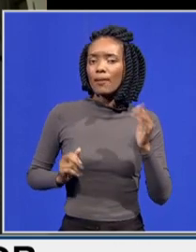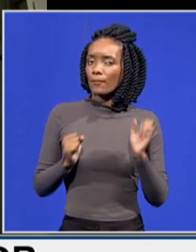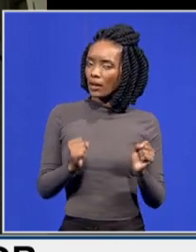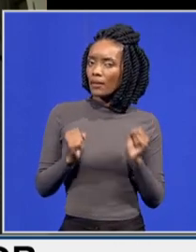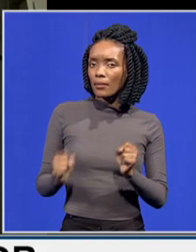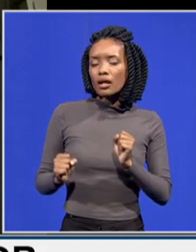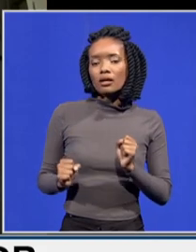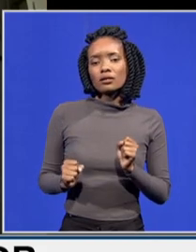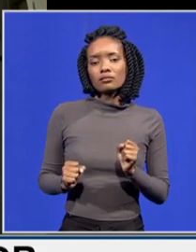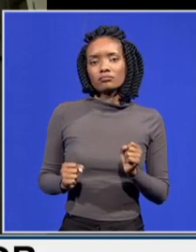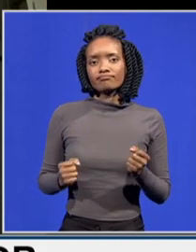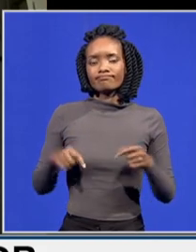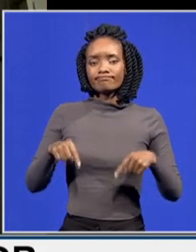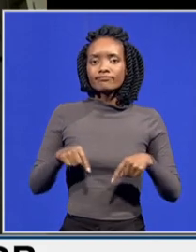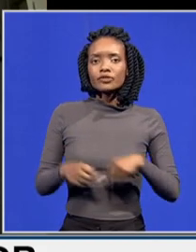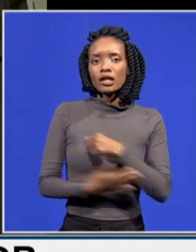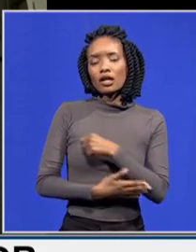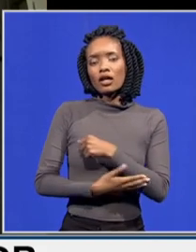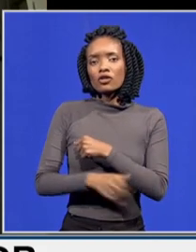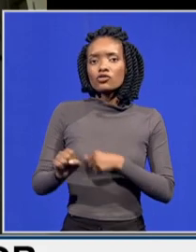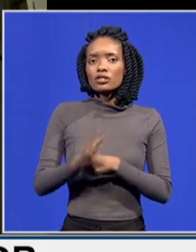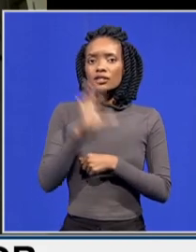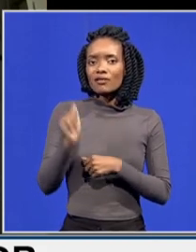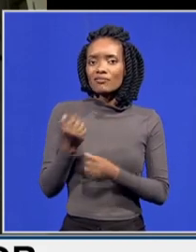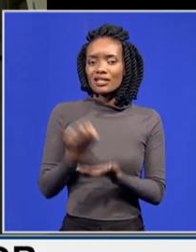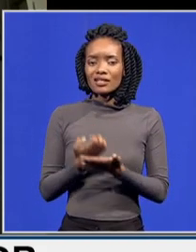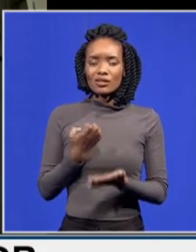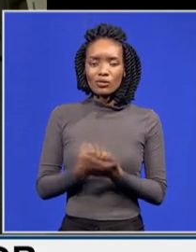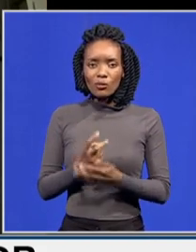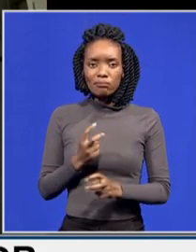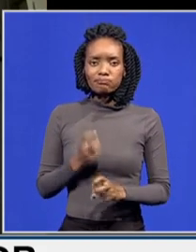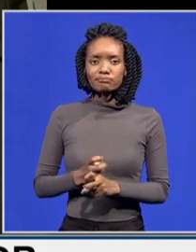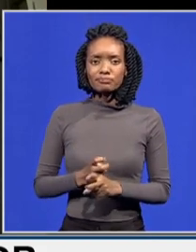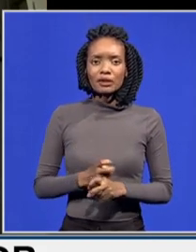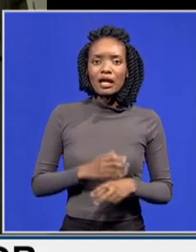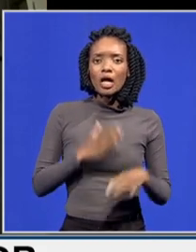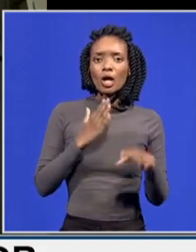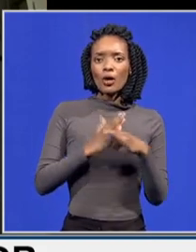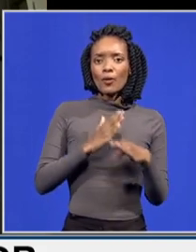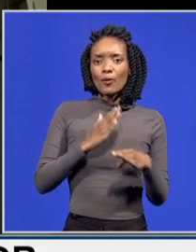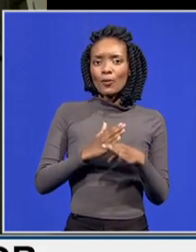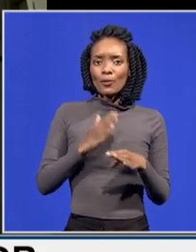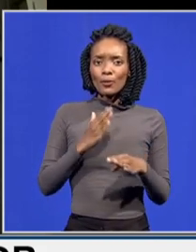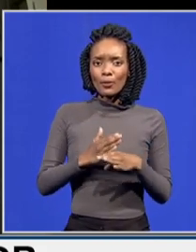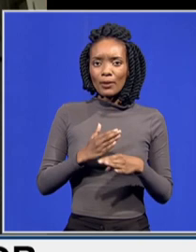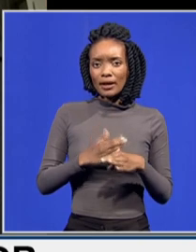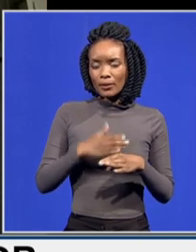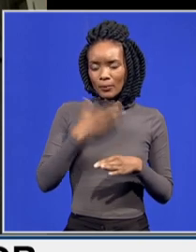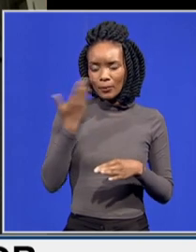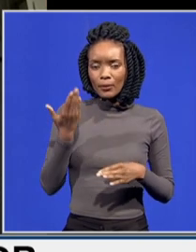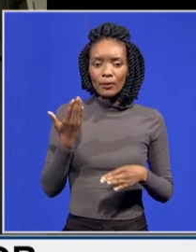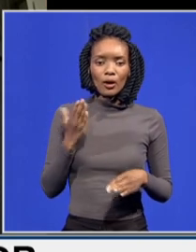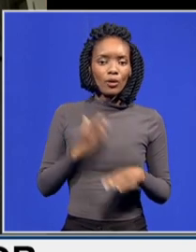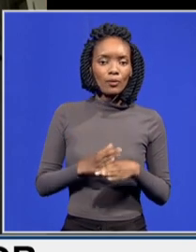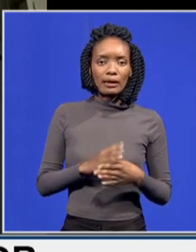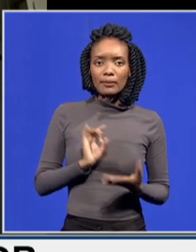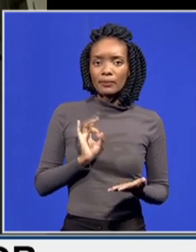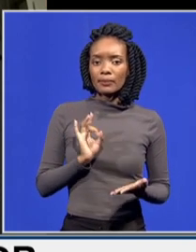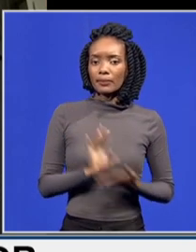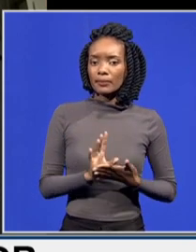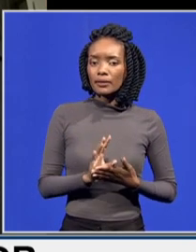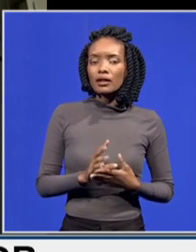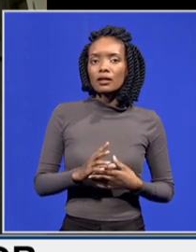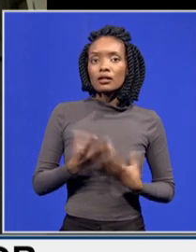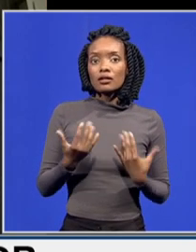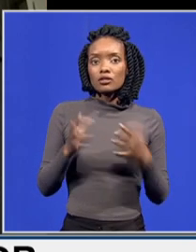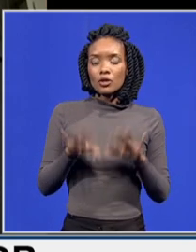issue in the country. We're going through tough economic times, jobs being shed constantly, even as we wait for the unemployment numbers to come